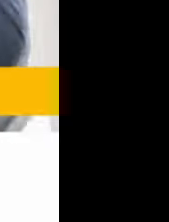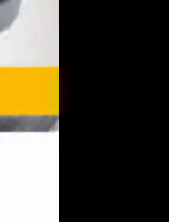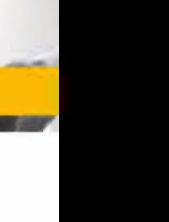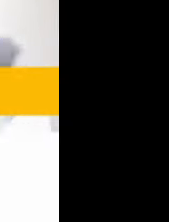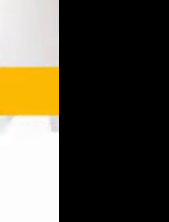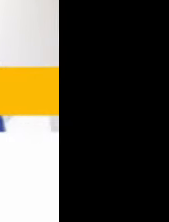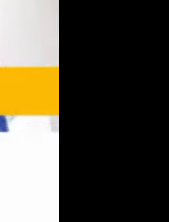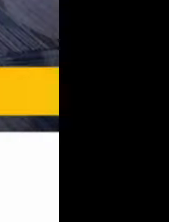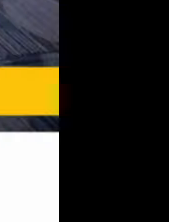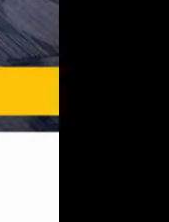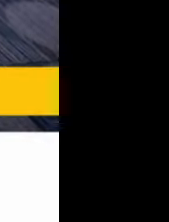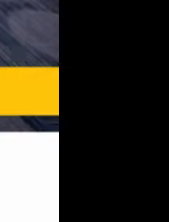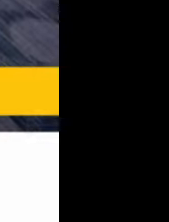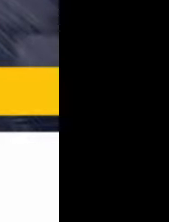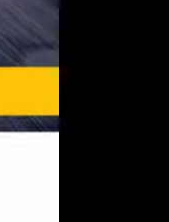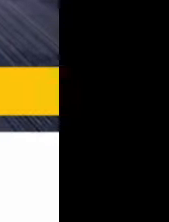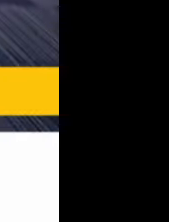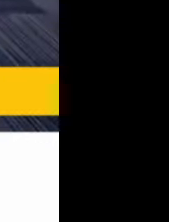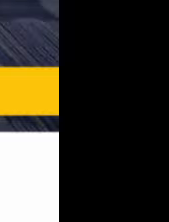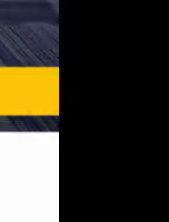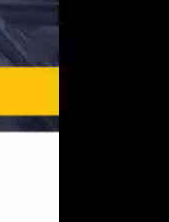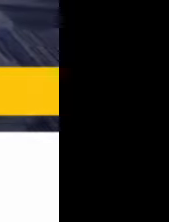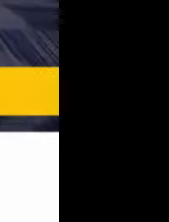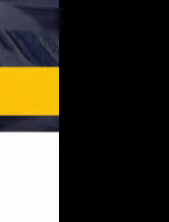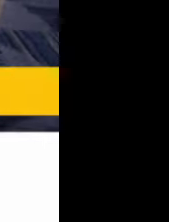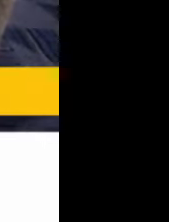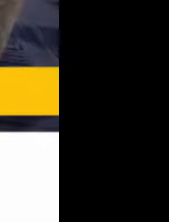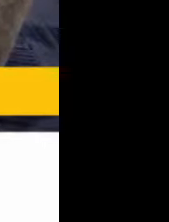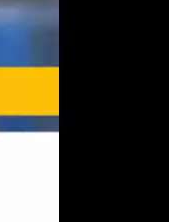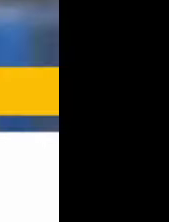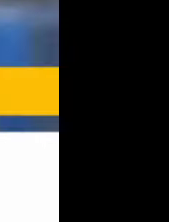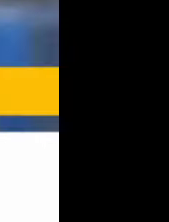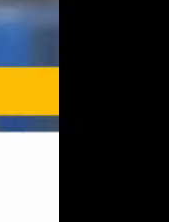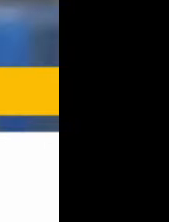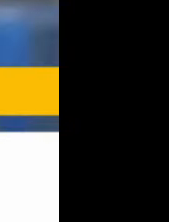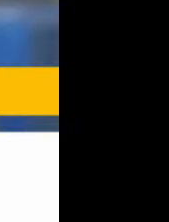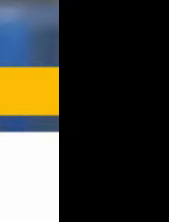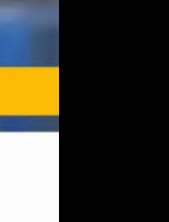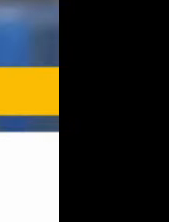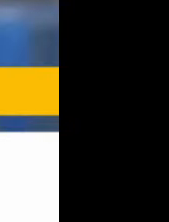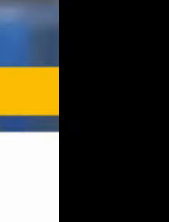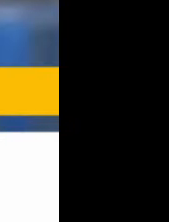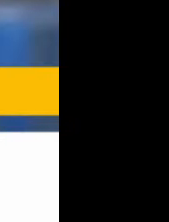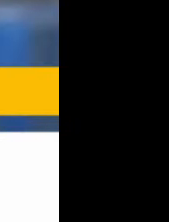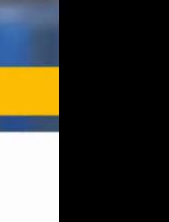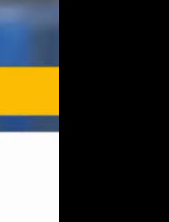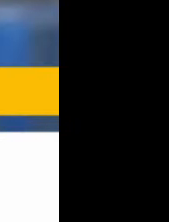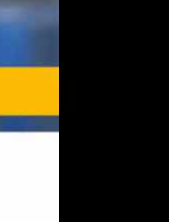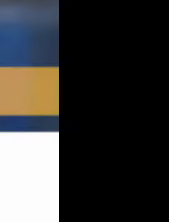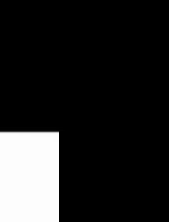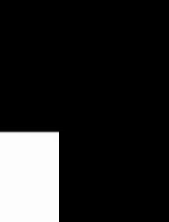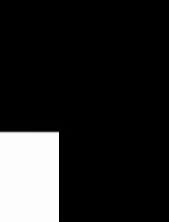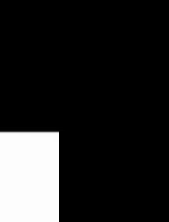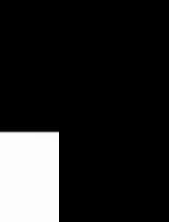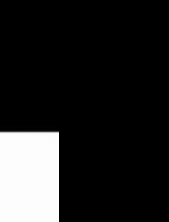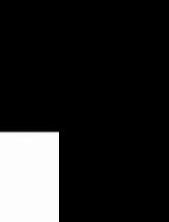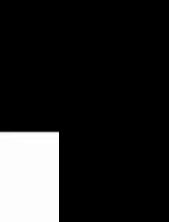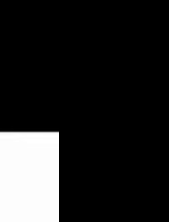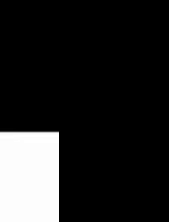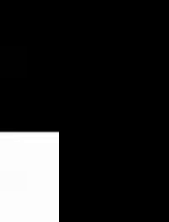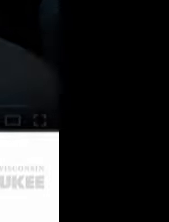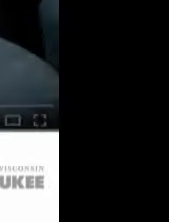made me grow faster. It helped me learn more, helped me to get a bachelor's degree, and now a master's degree.